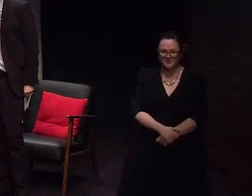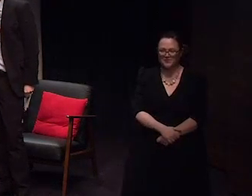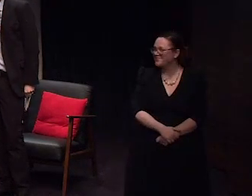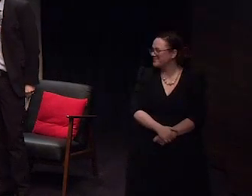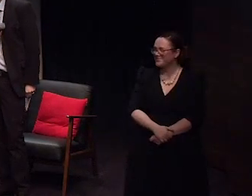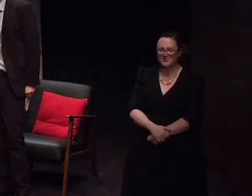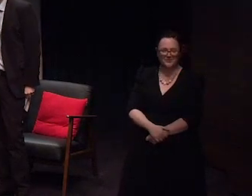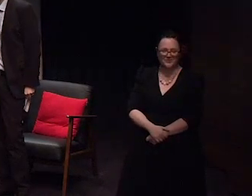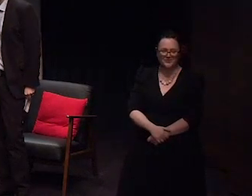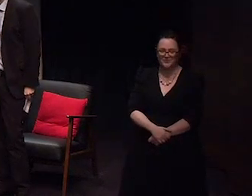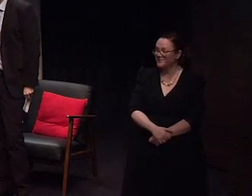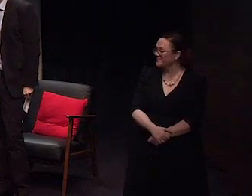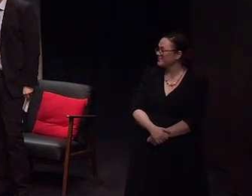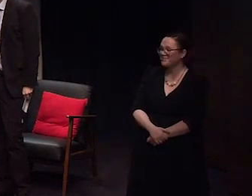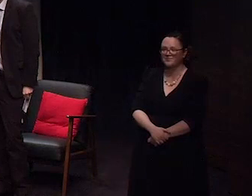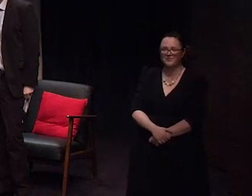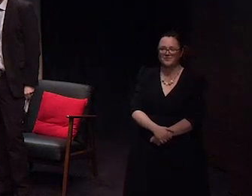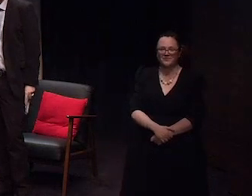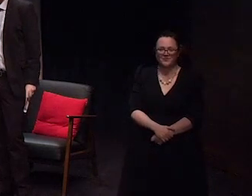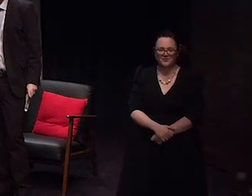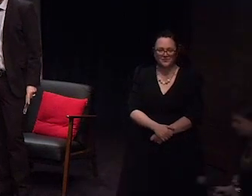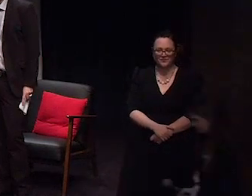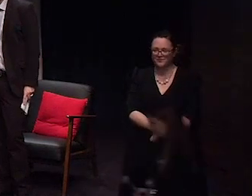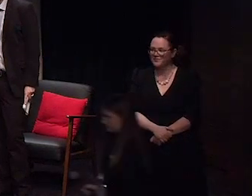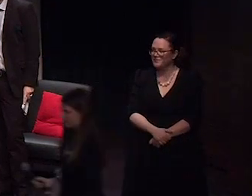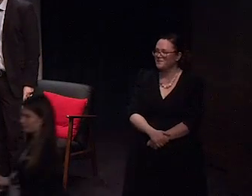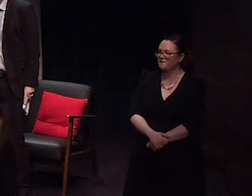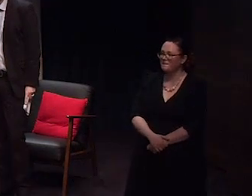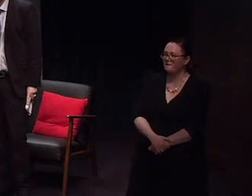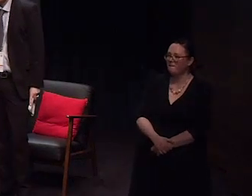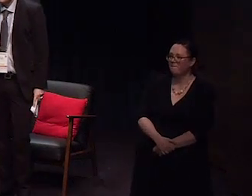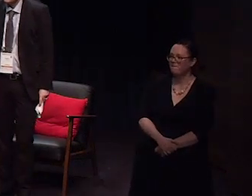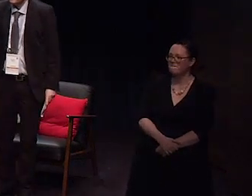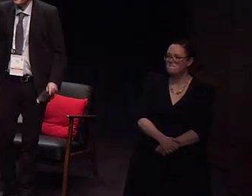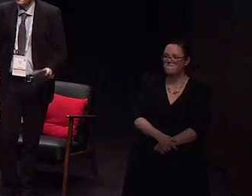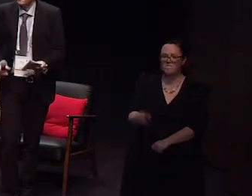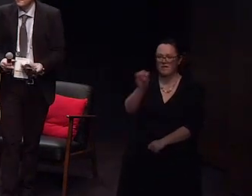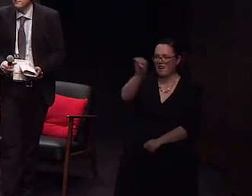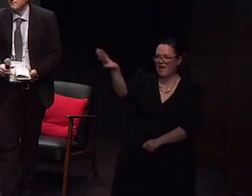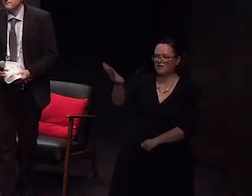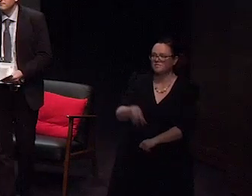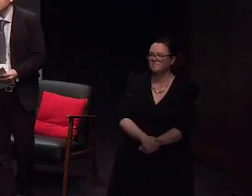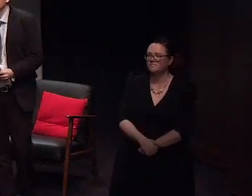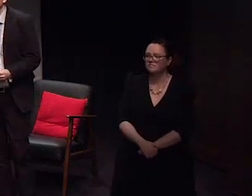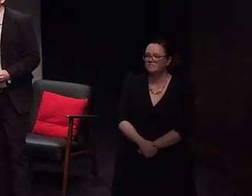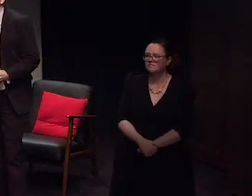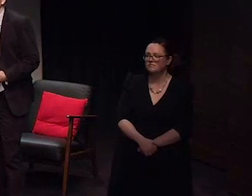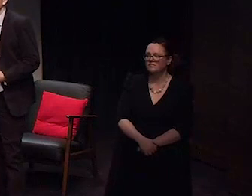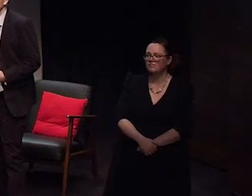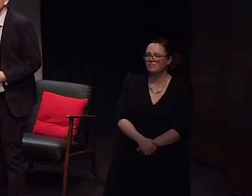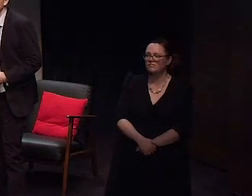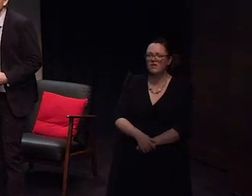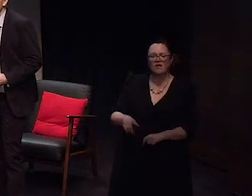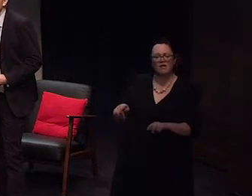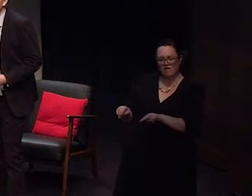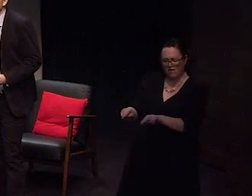Okay, thank you. I think there is a question over there. I can talk loud enough. How are you sending the link to